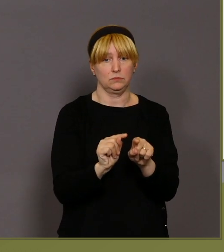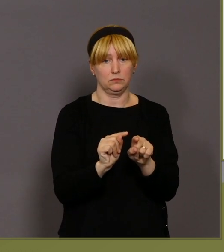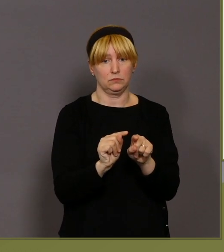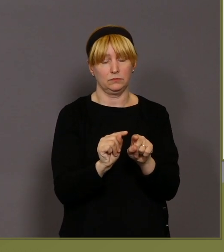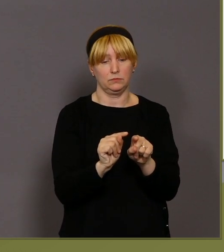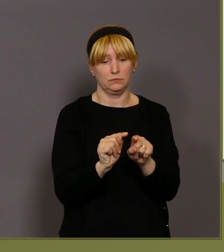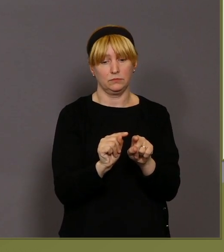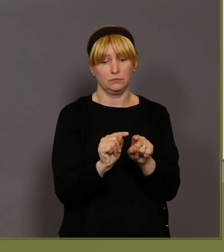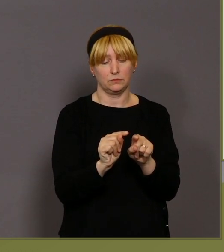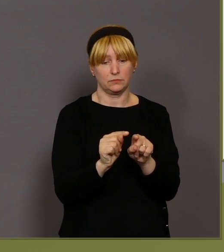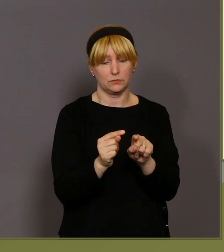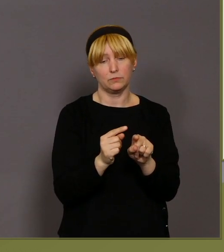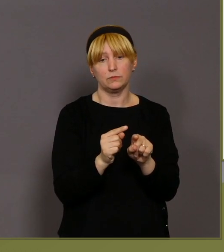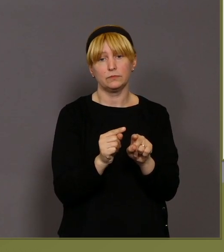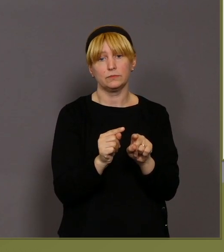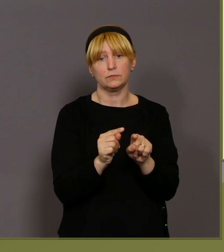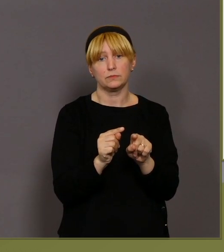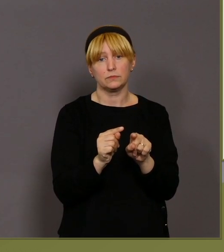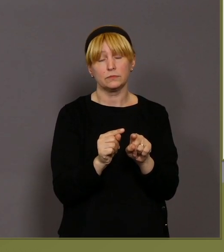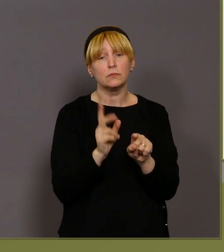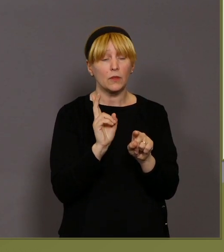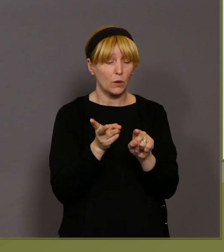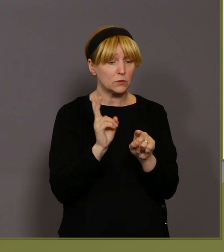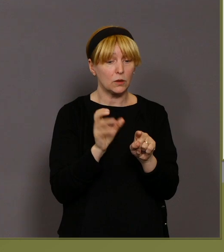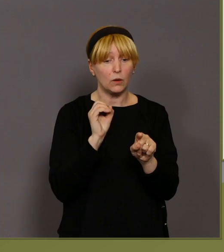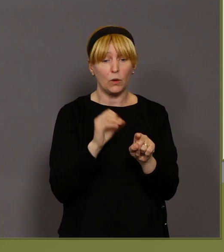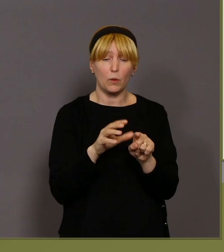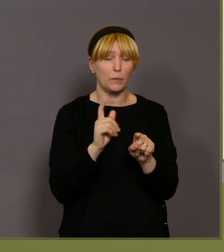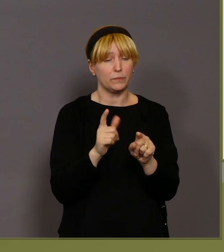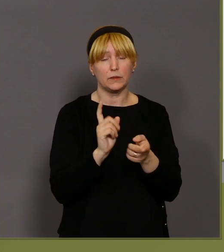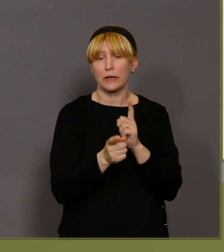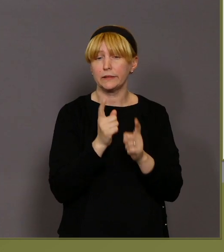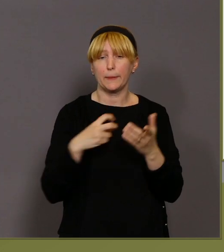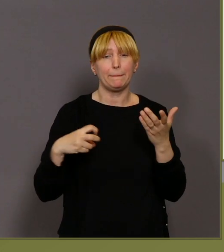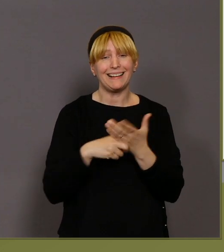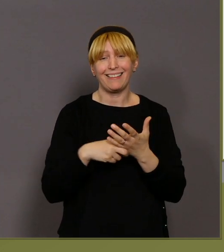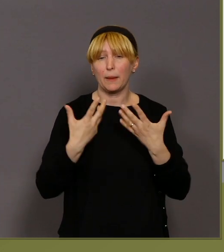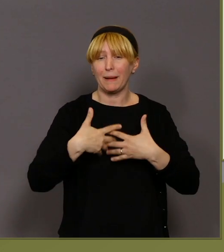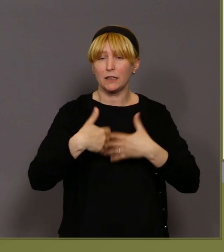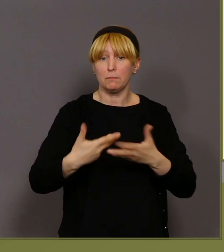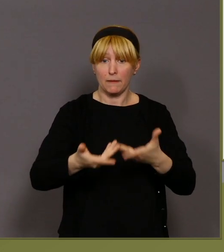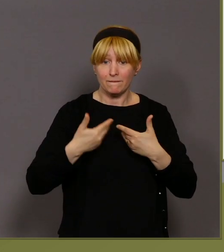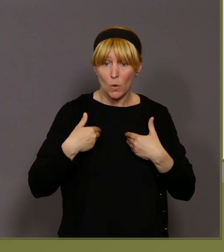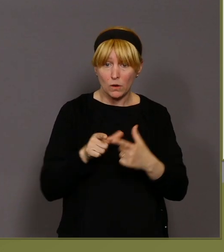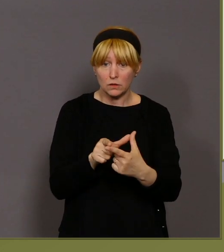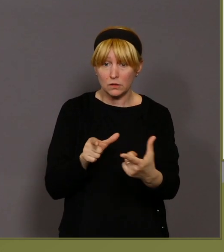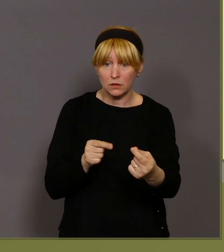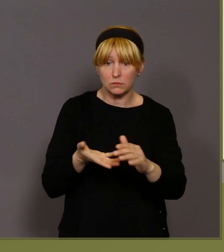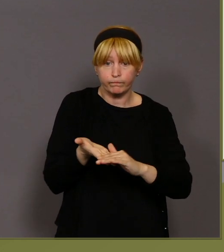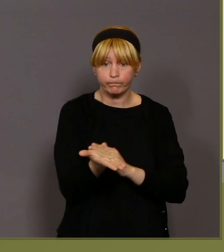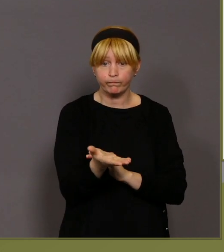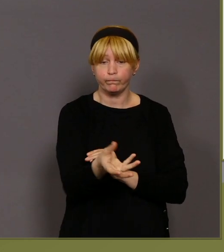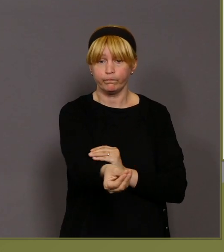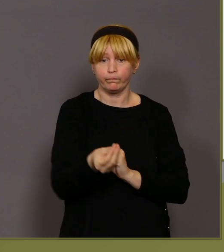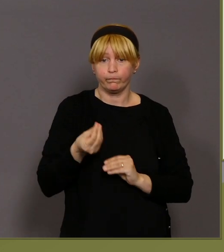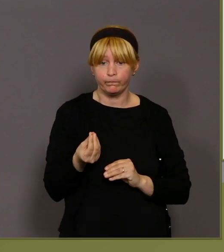authorizable parts. Also, if it's like a ticket machine where you get a ticket as an output, a printed one that